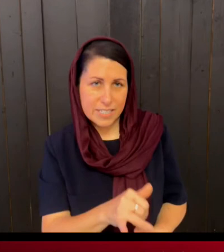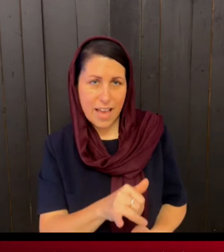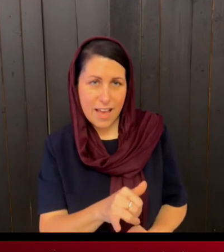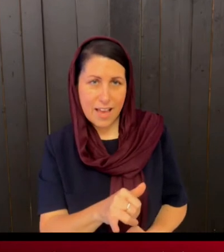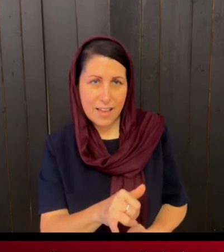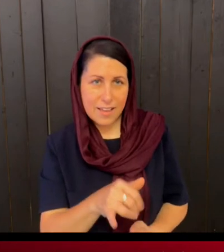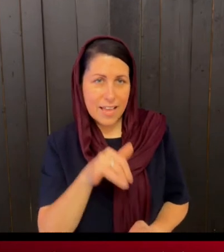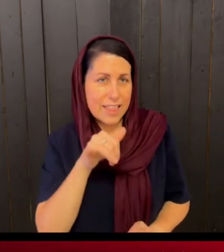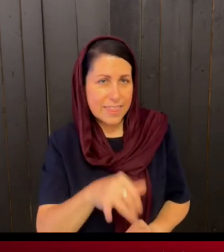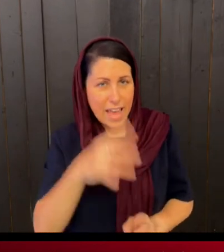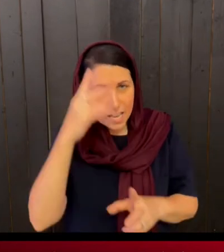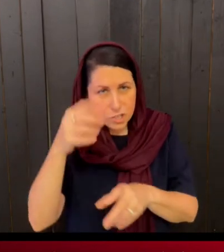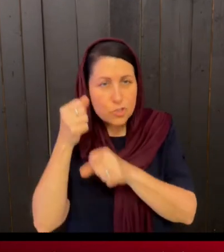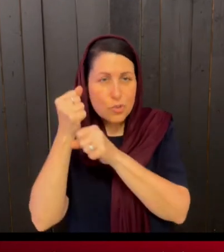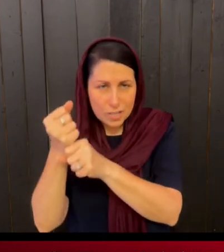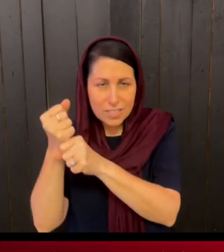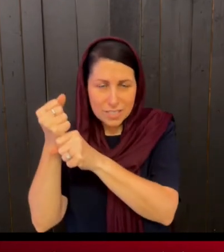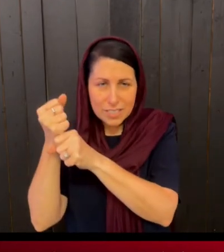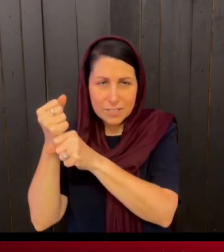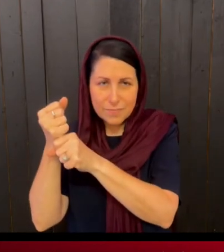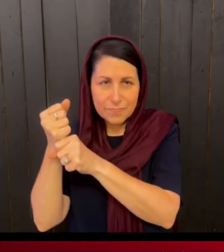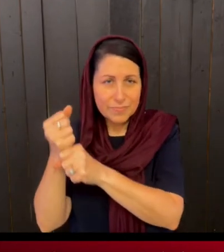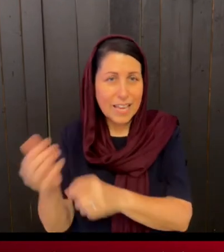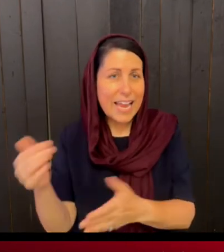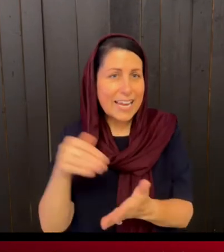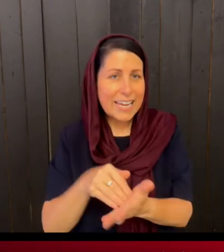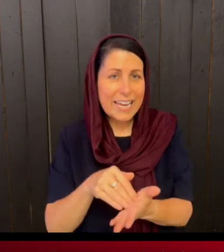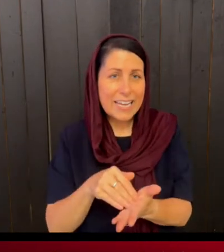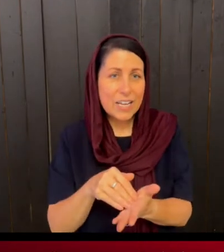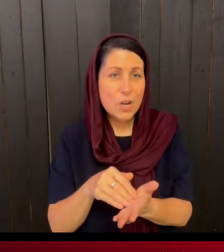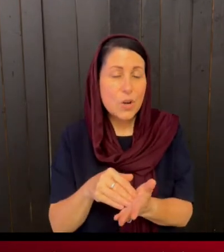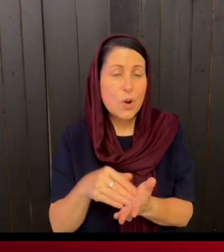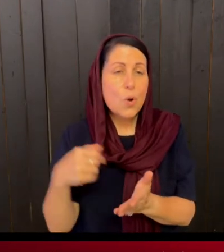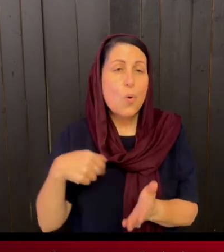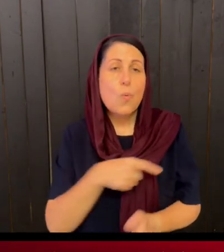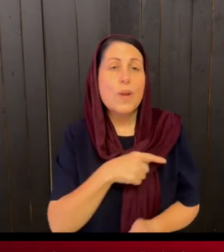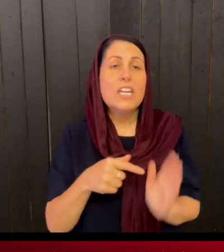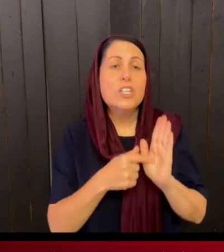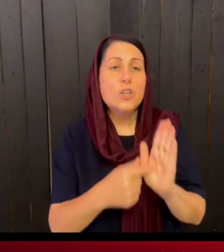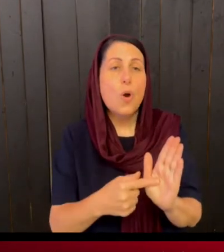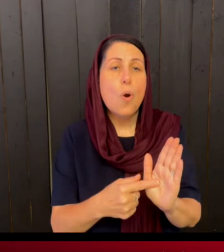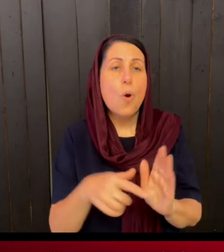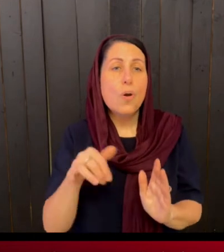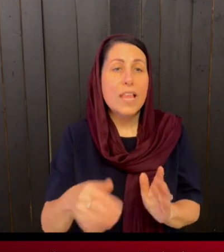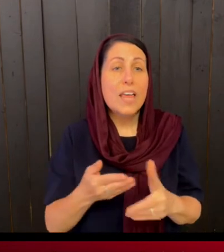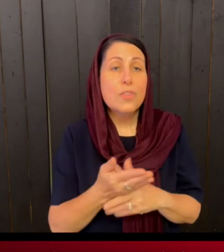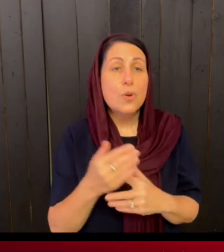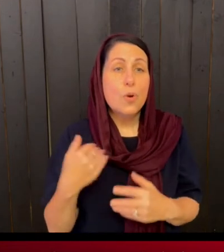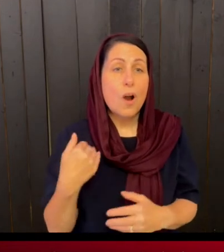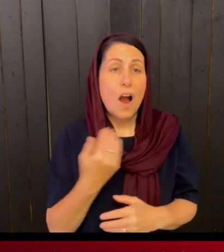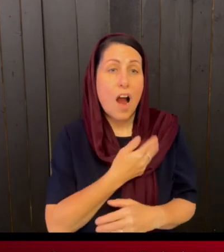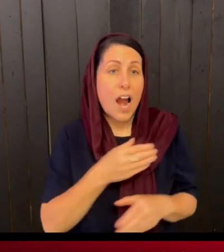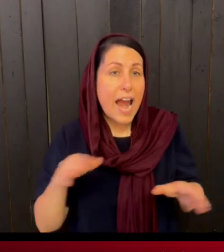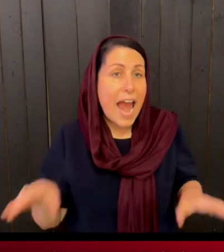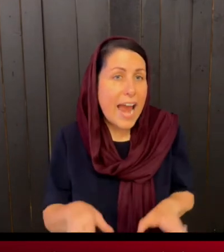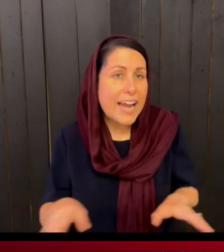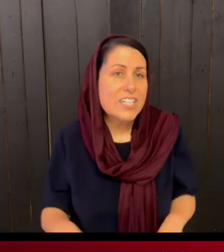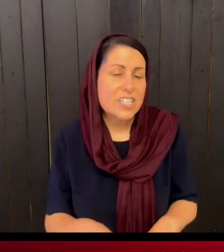trust. And again, that shows through our actions, not just in our thoughts, just in our words,